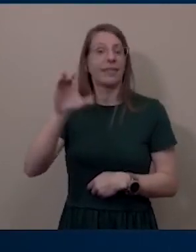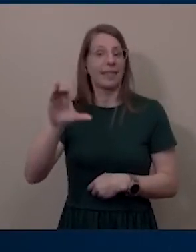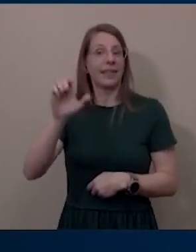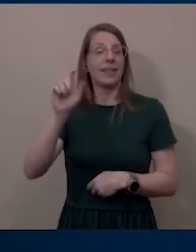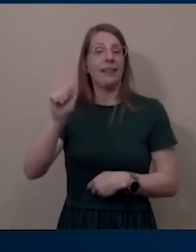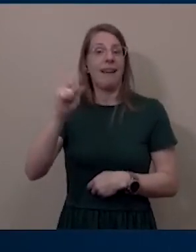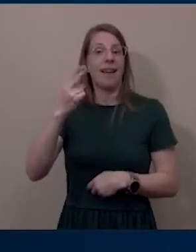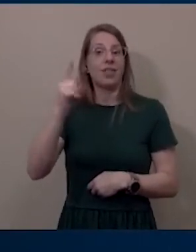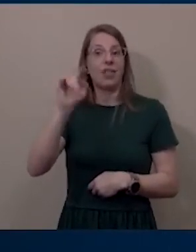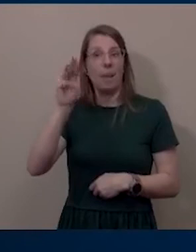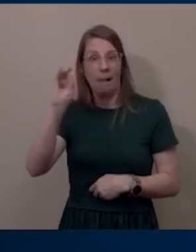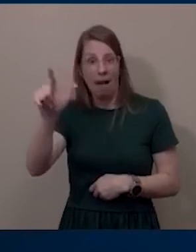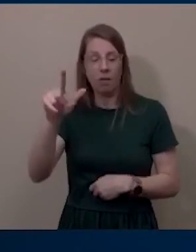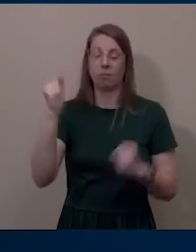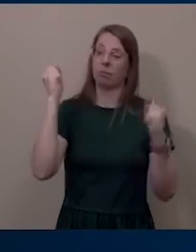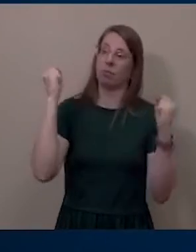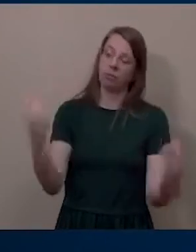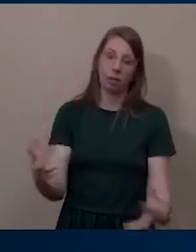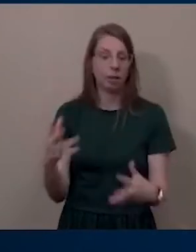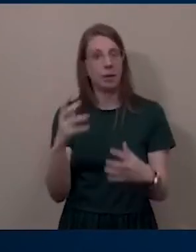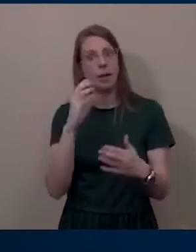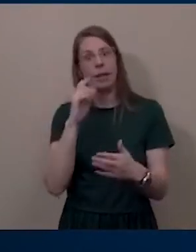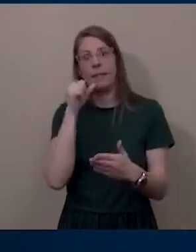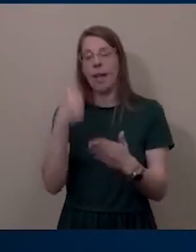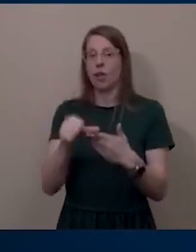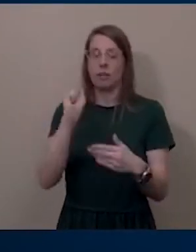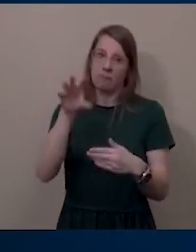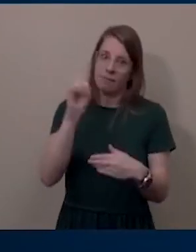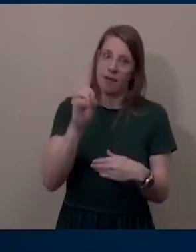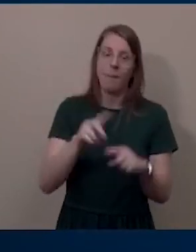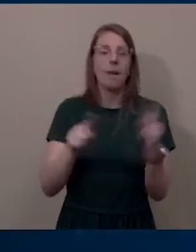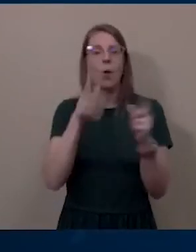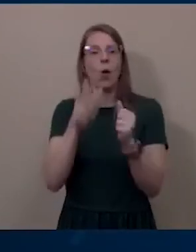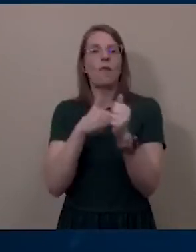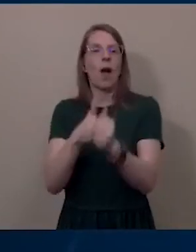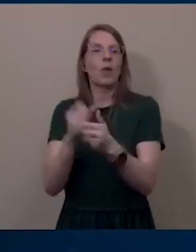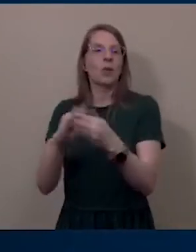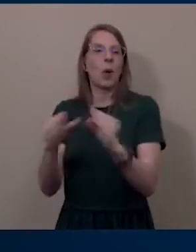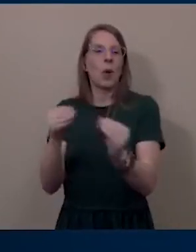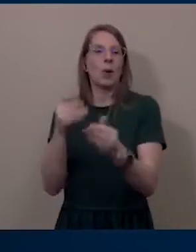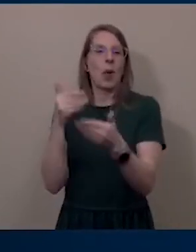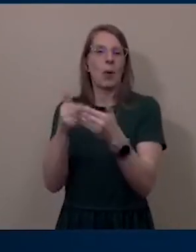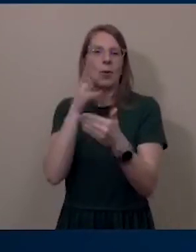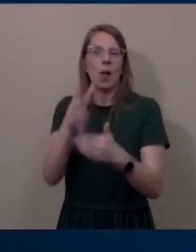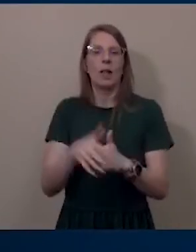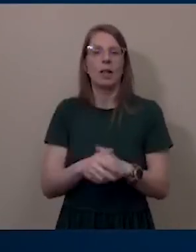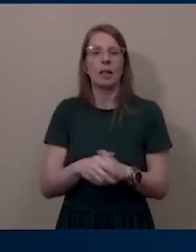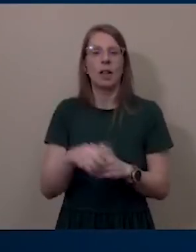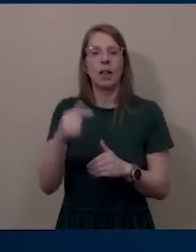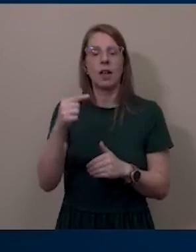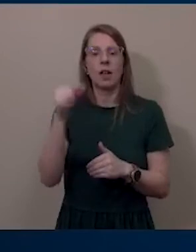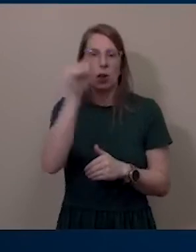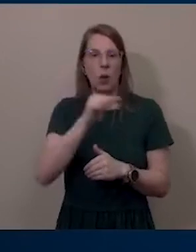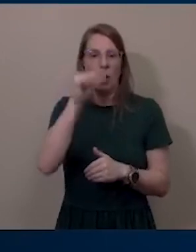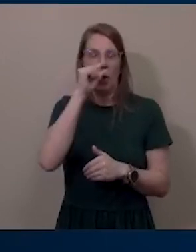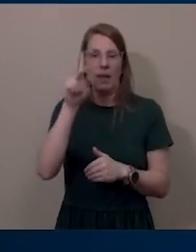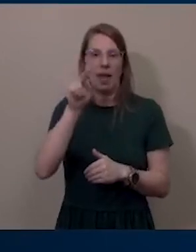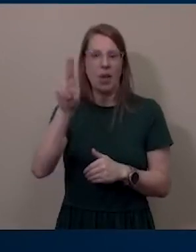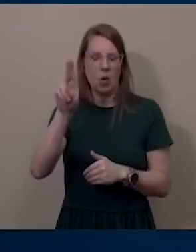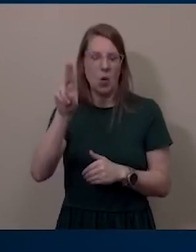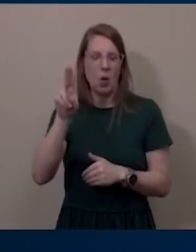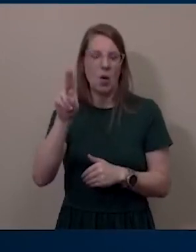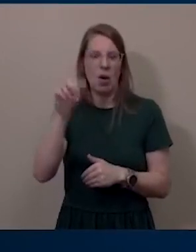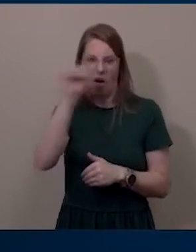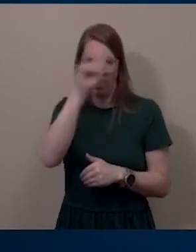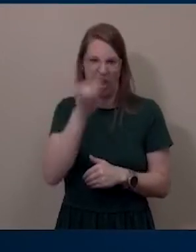kmc.edu/KUADC.html. Man, that's a lot of words right there, a lot of letters, but we will continue to follow this story closely. I think if you just Google KU Alzheimer's disease, you're going to